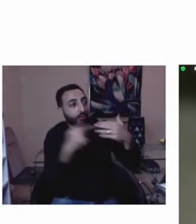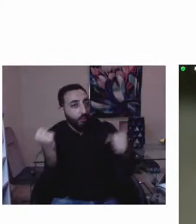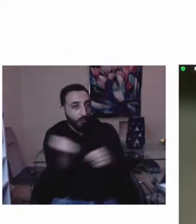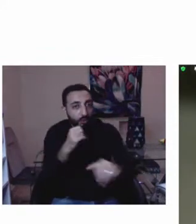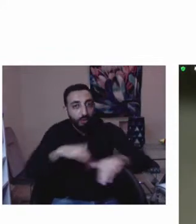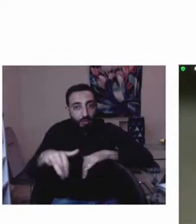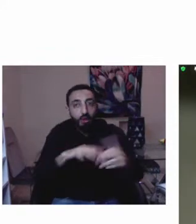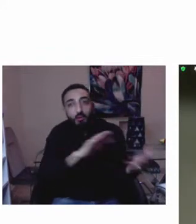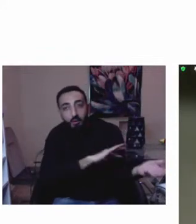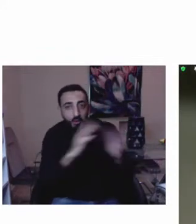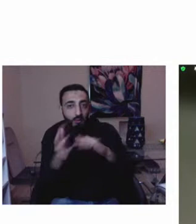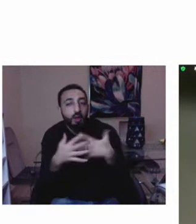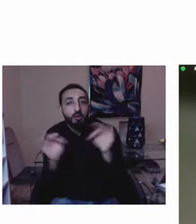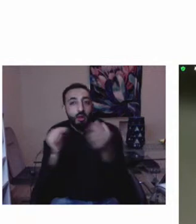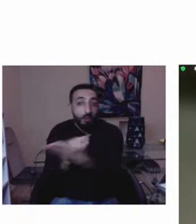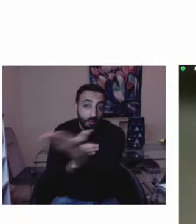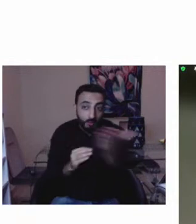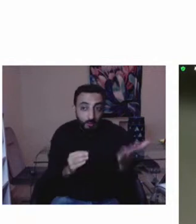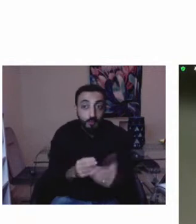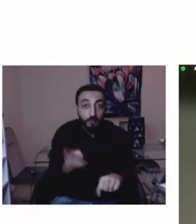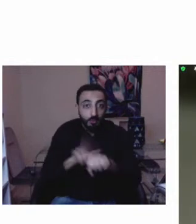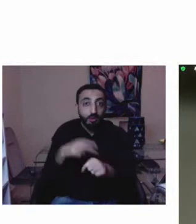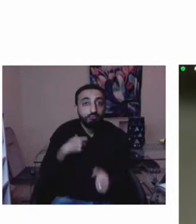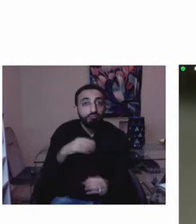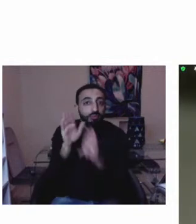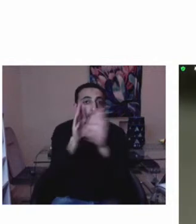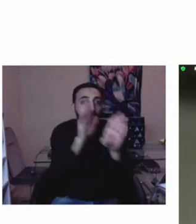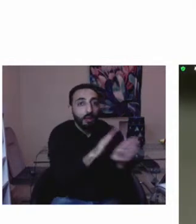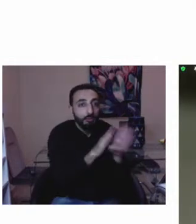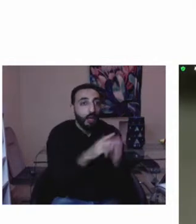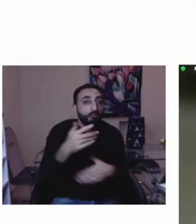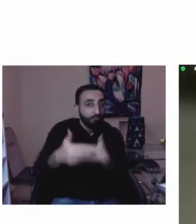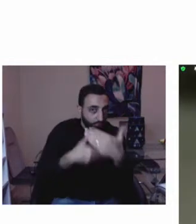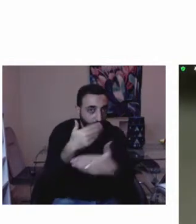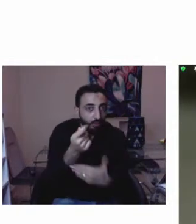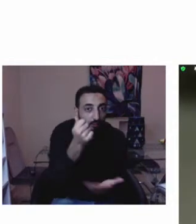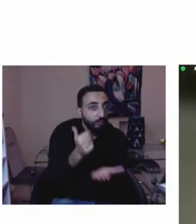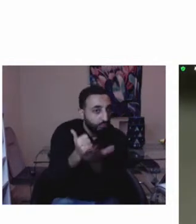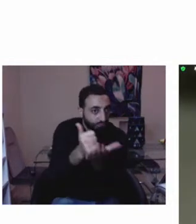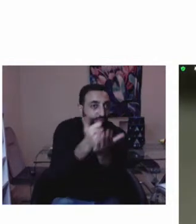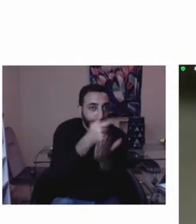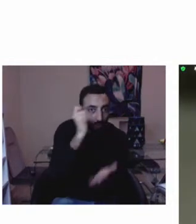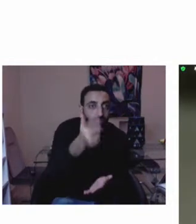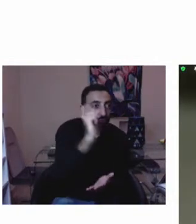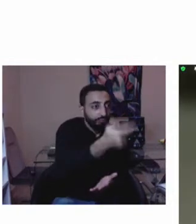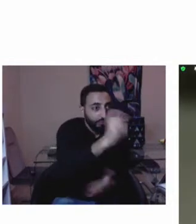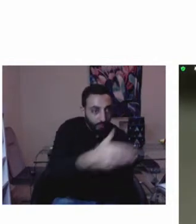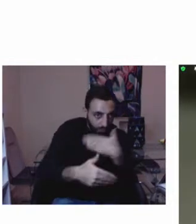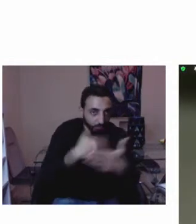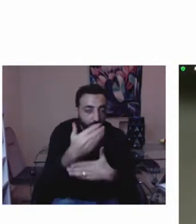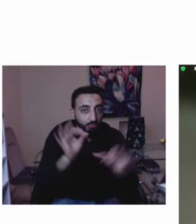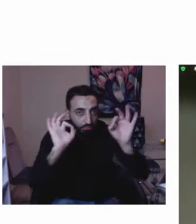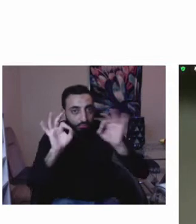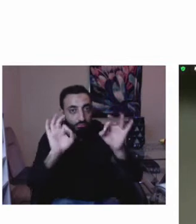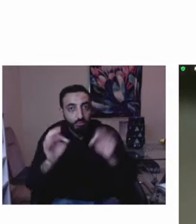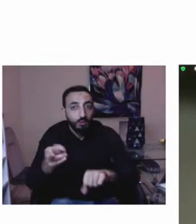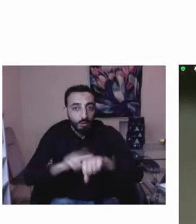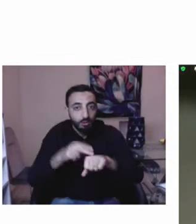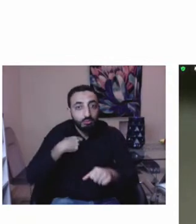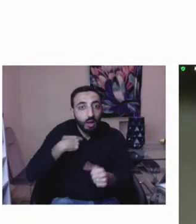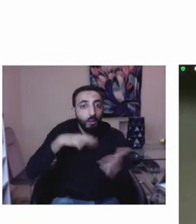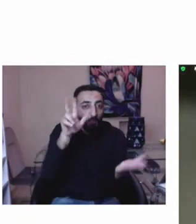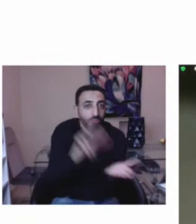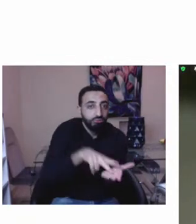raising funds and promoting accountable implementation of the YPS agenda in the organization's